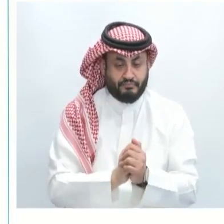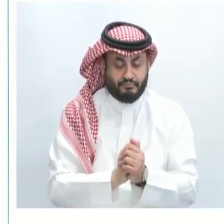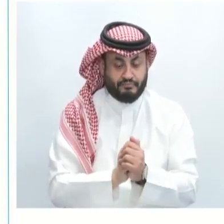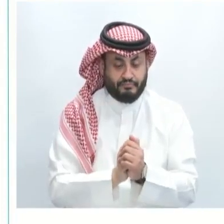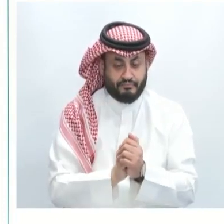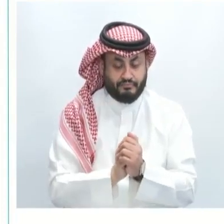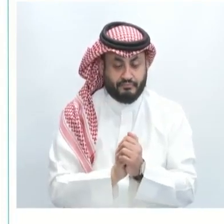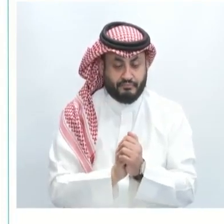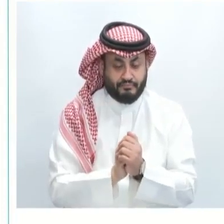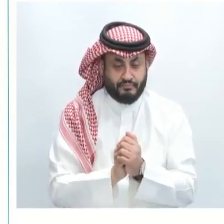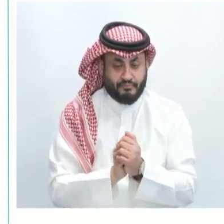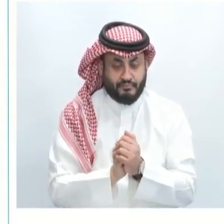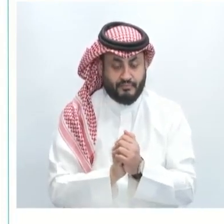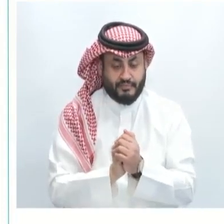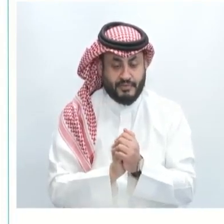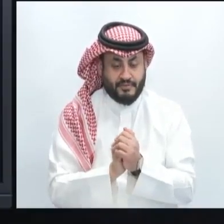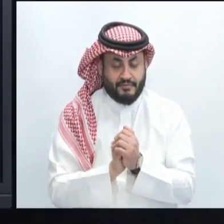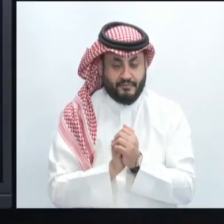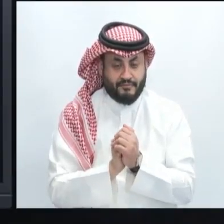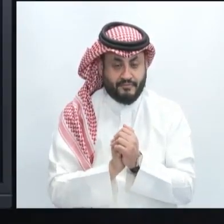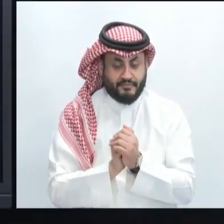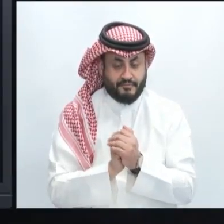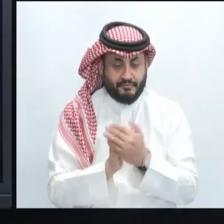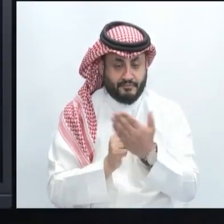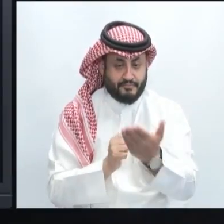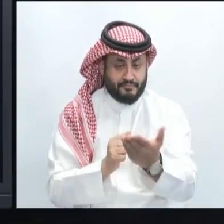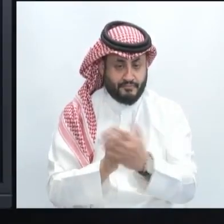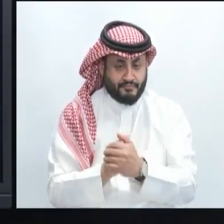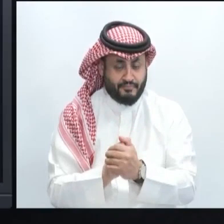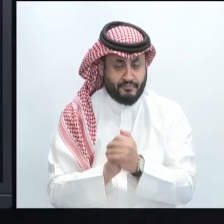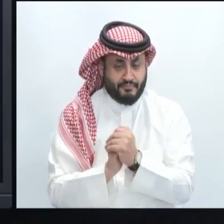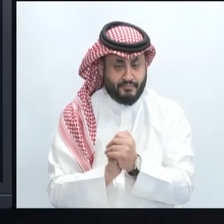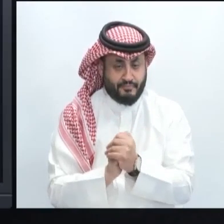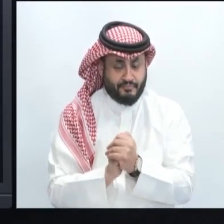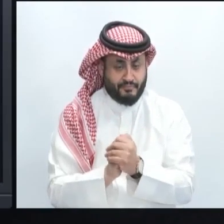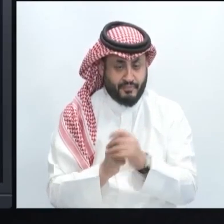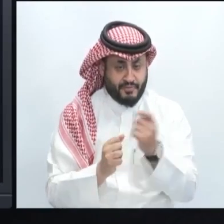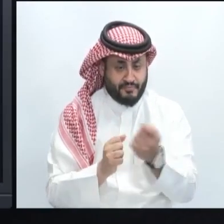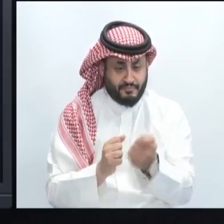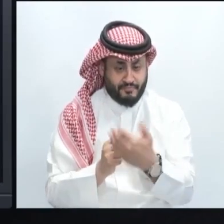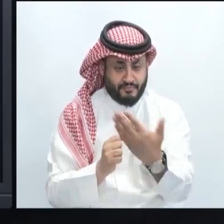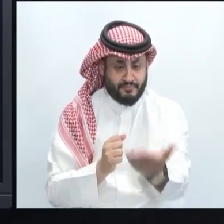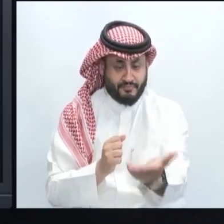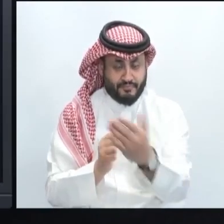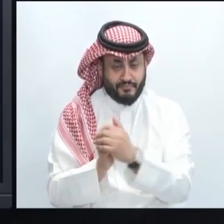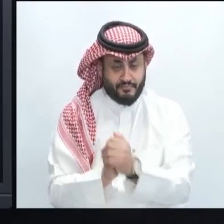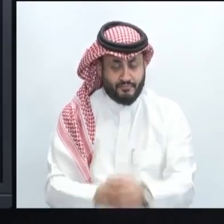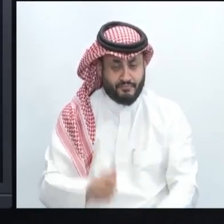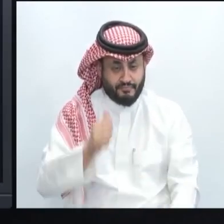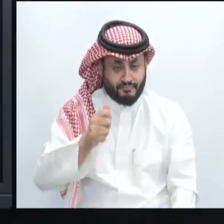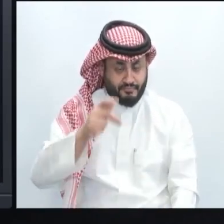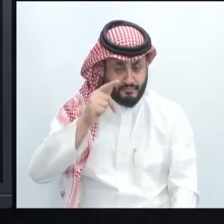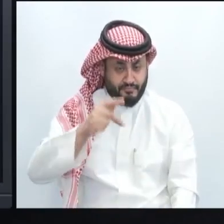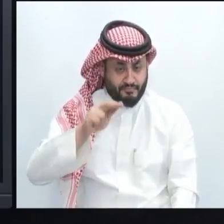Apricot. Very good. So this is an apricot. And this is how